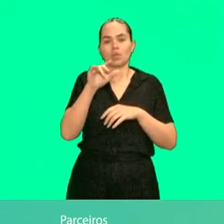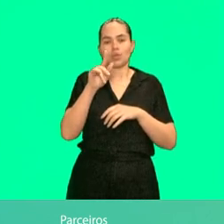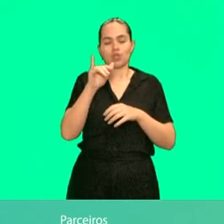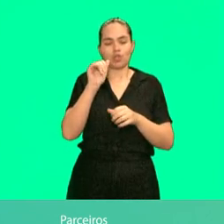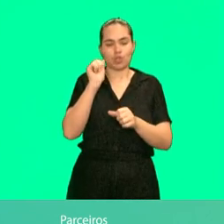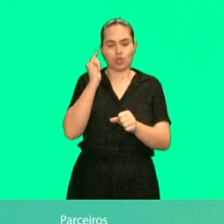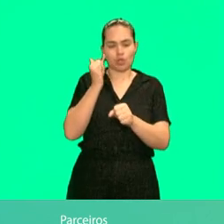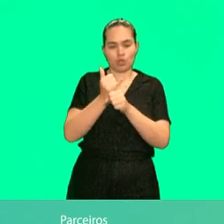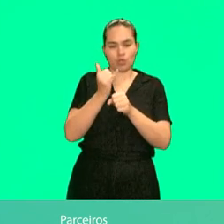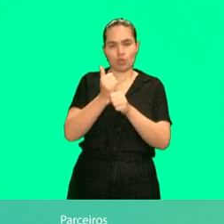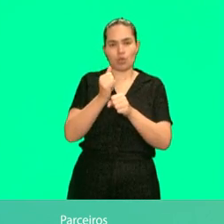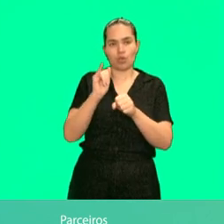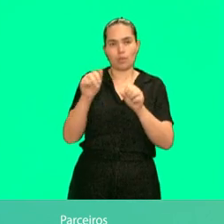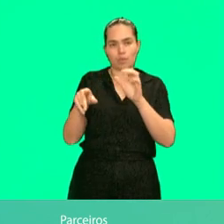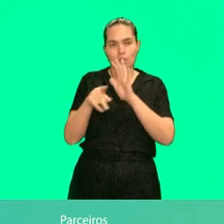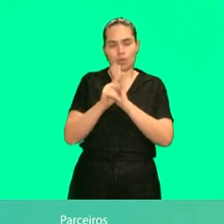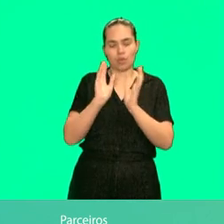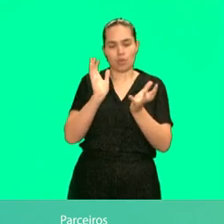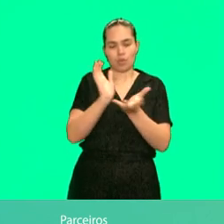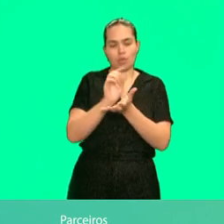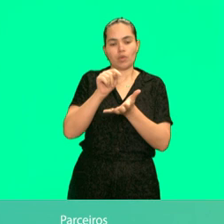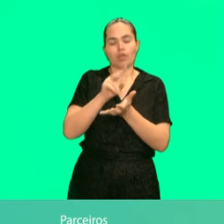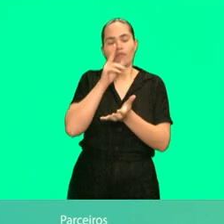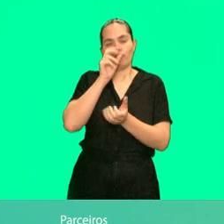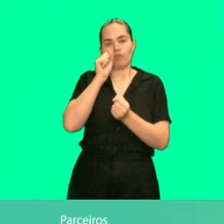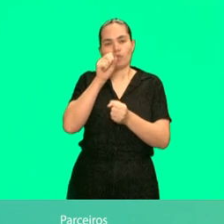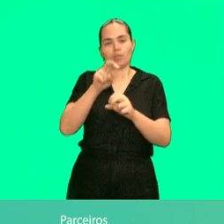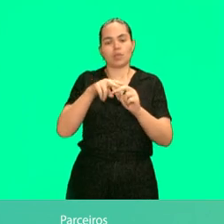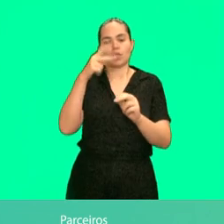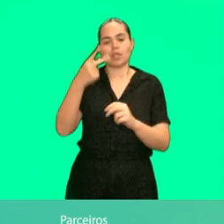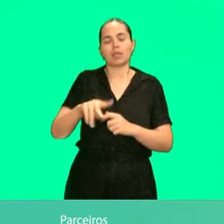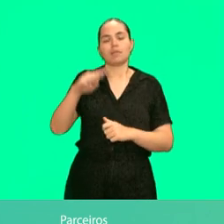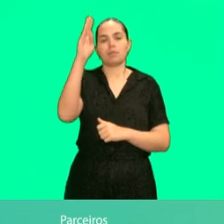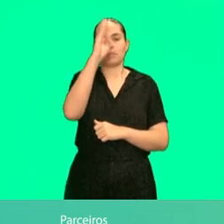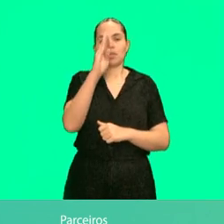field with hydrogen, and